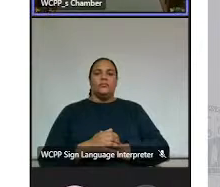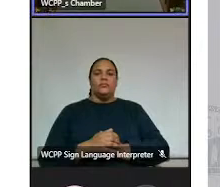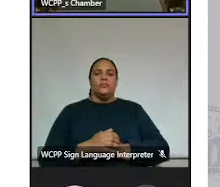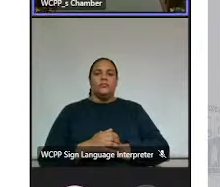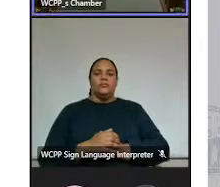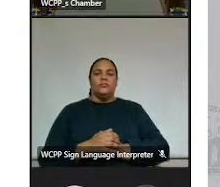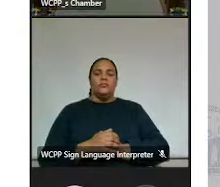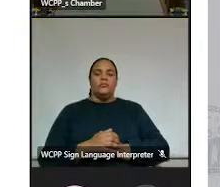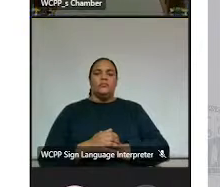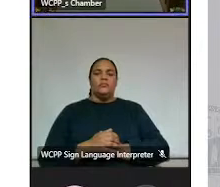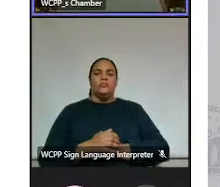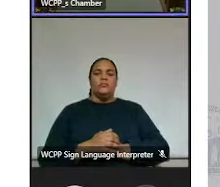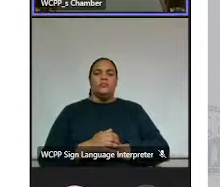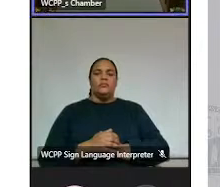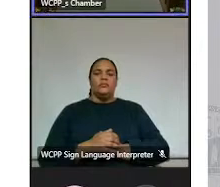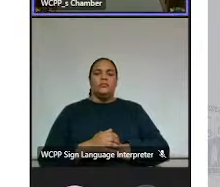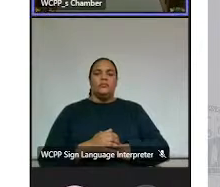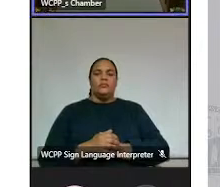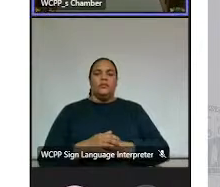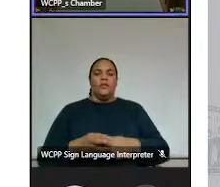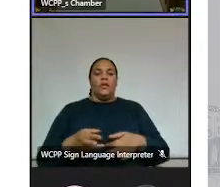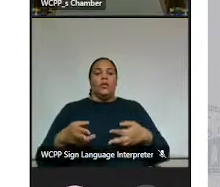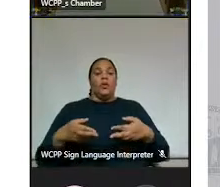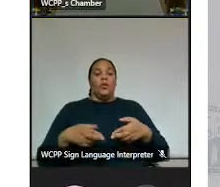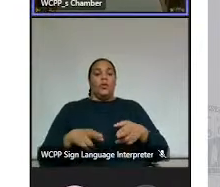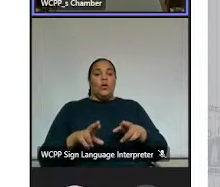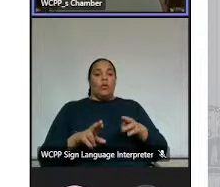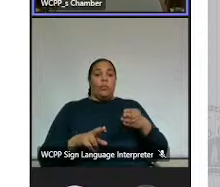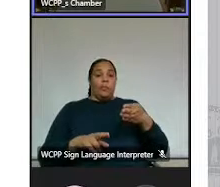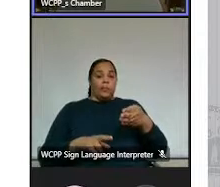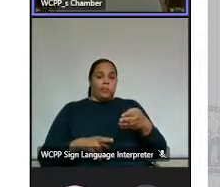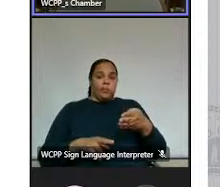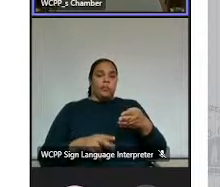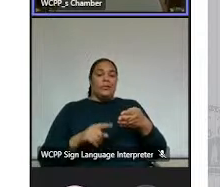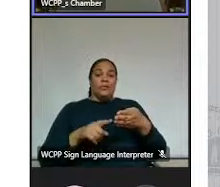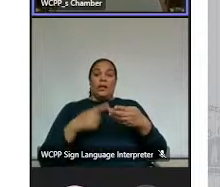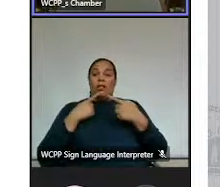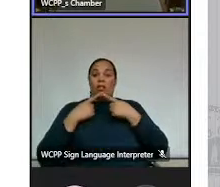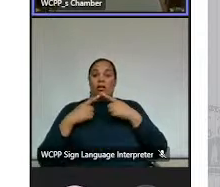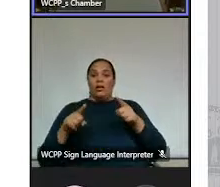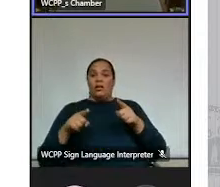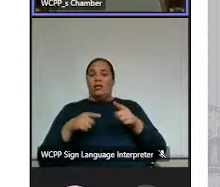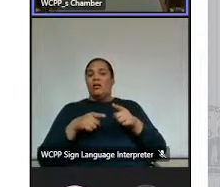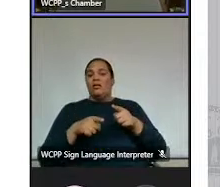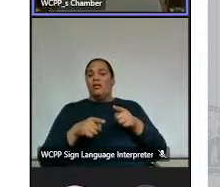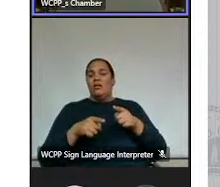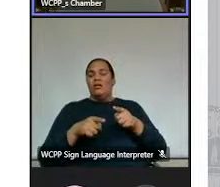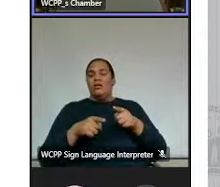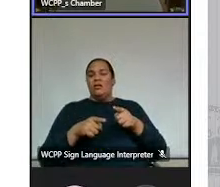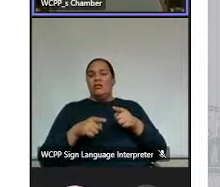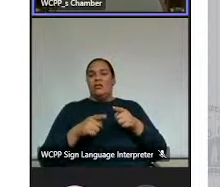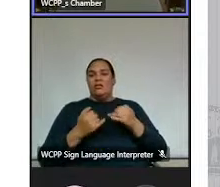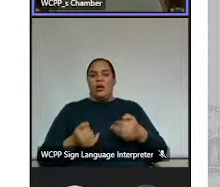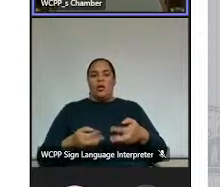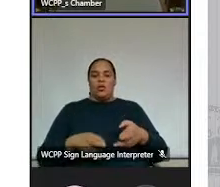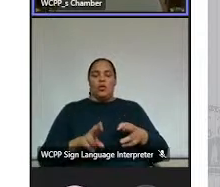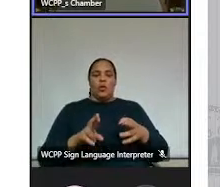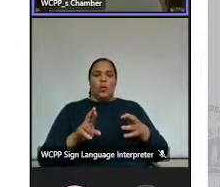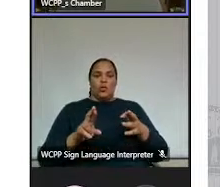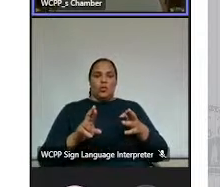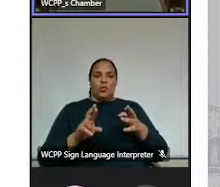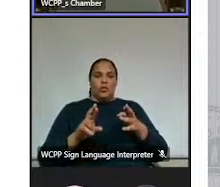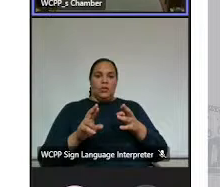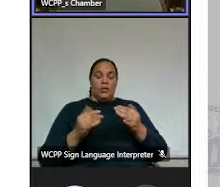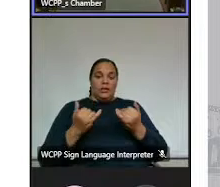There are roads that are and have been declared under the roads, the current roads ordinance, which